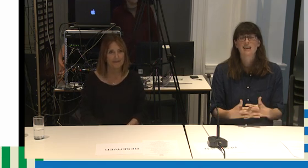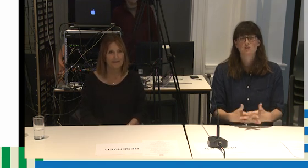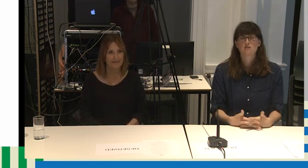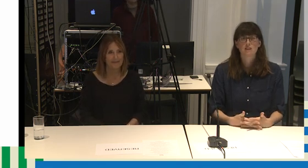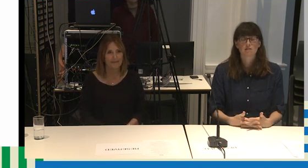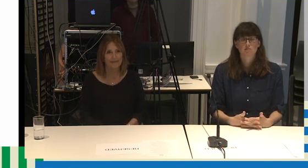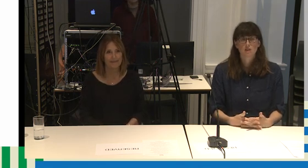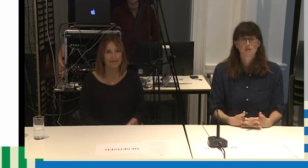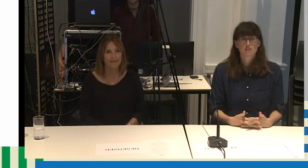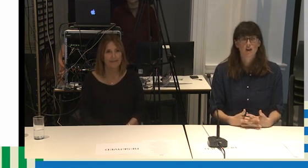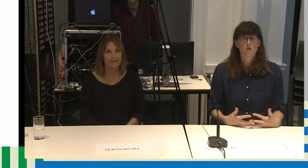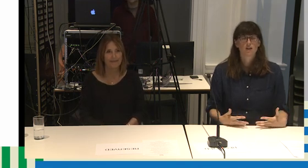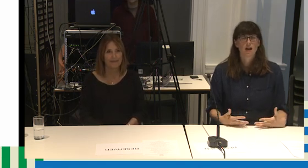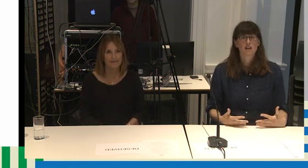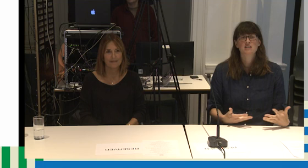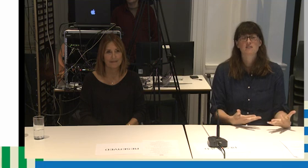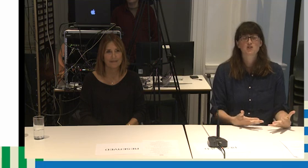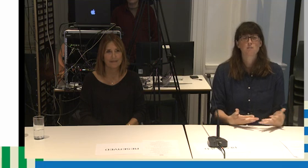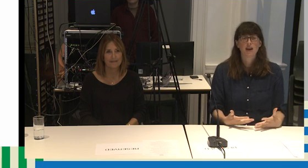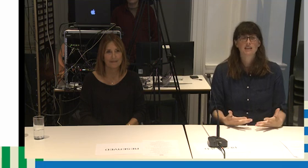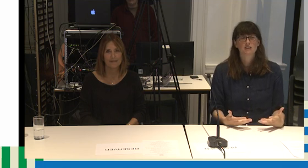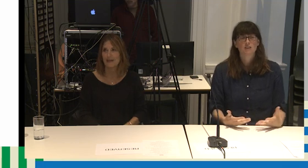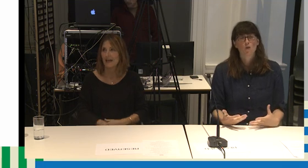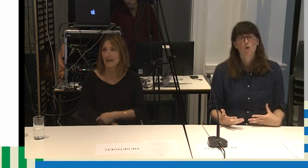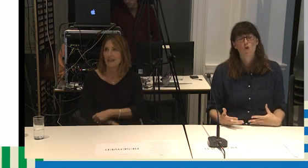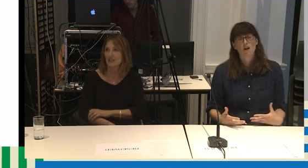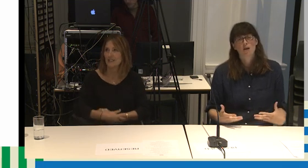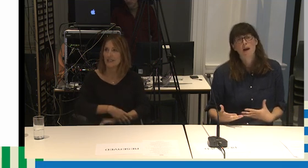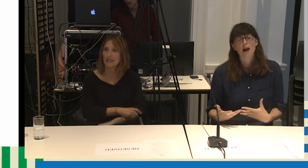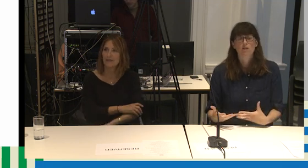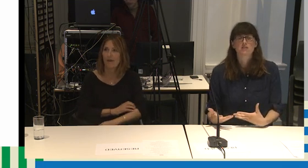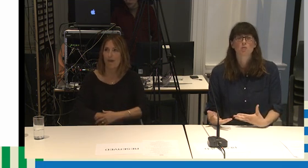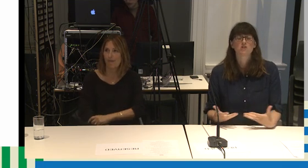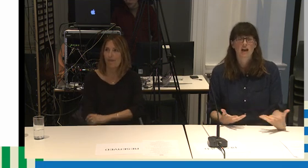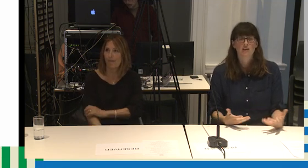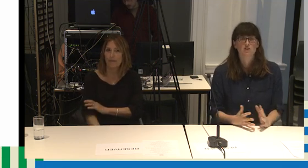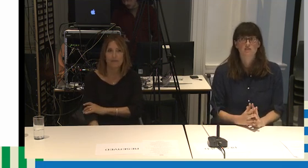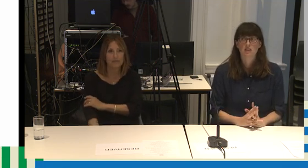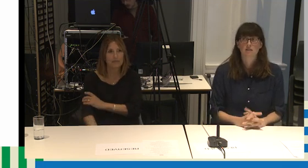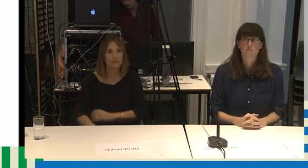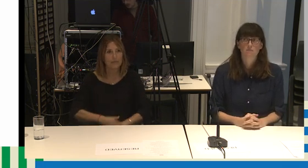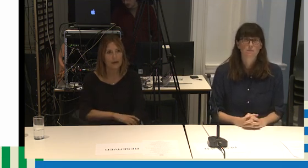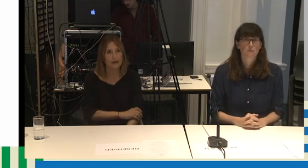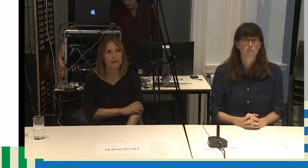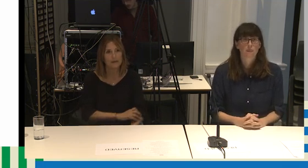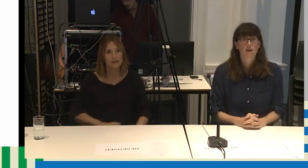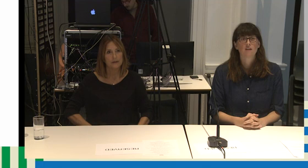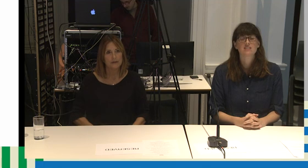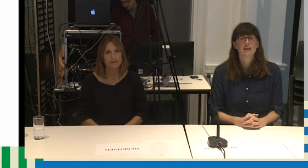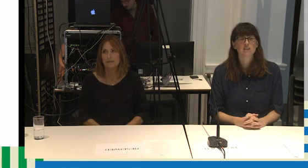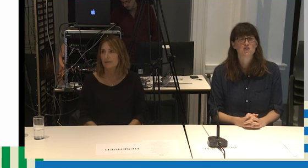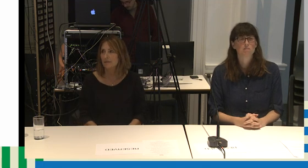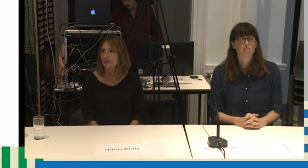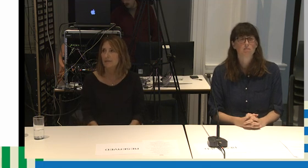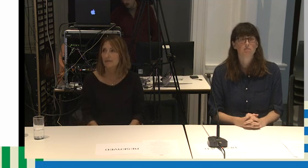The other is agency. So an intervention made or empowering someone to have agency.